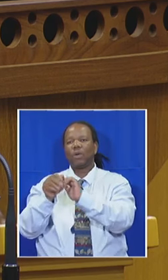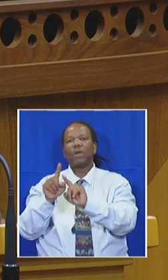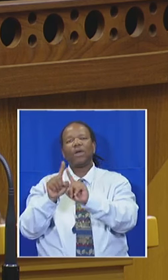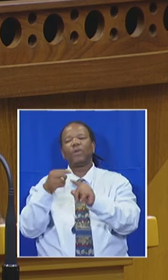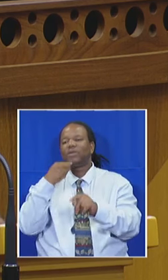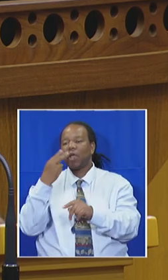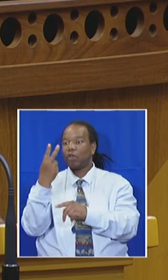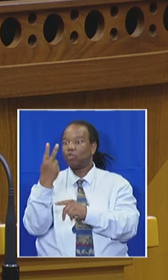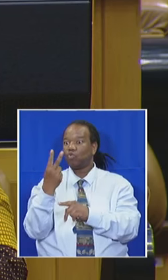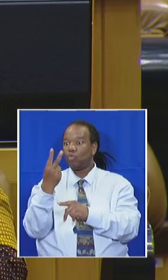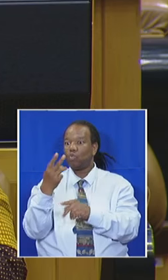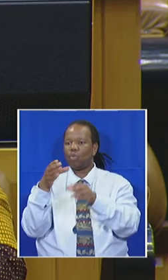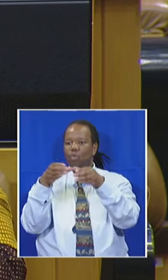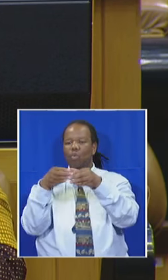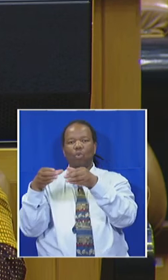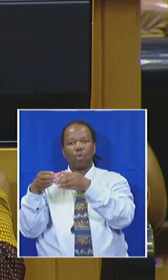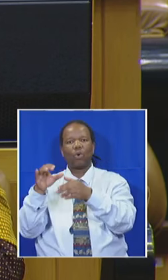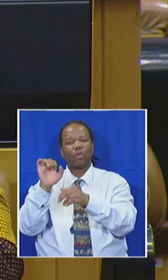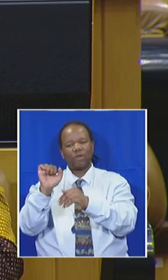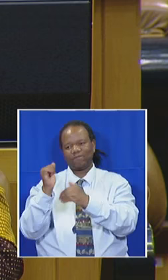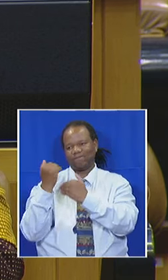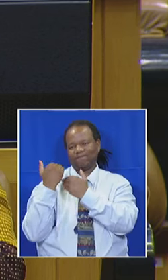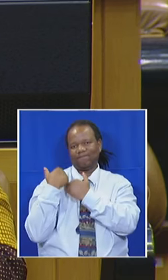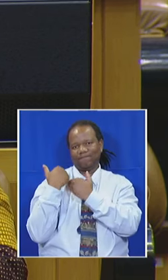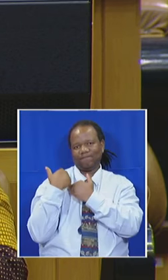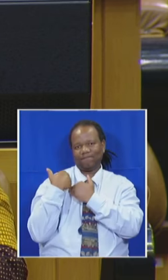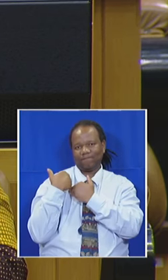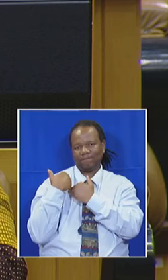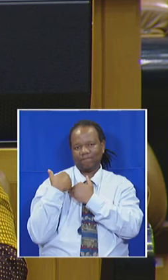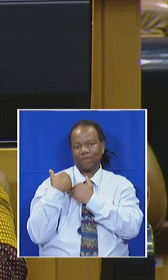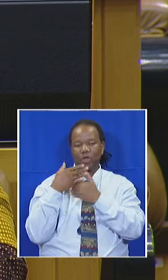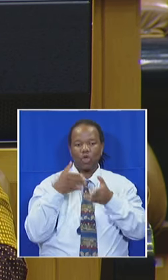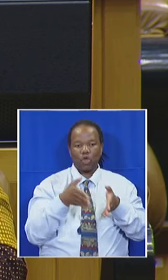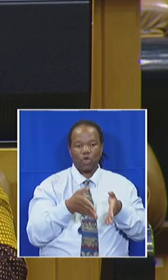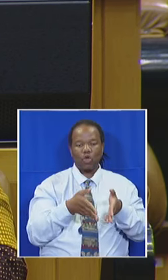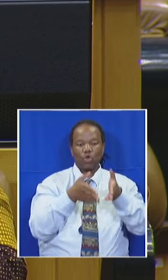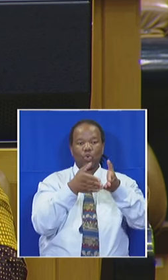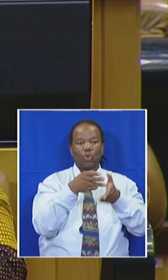components of the nuclear new build program.